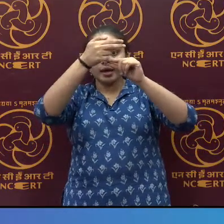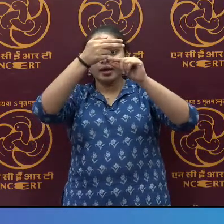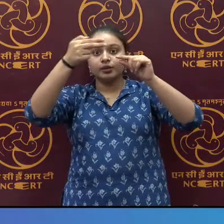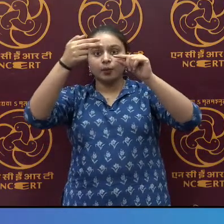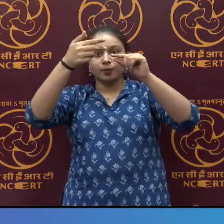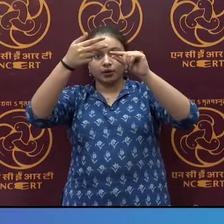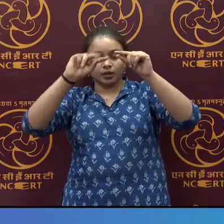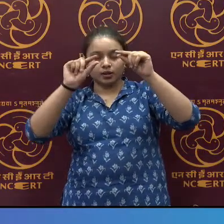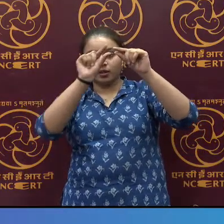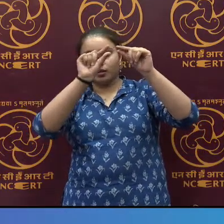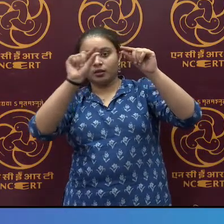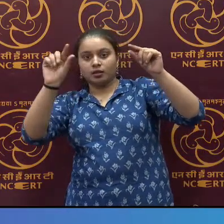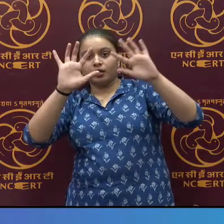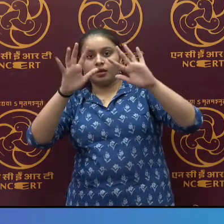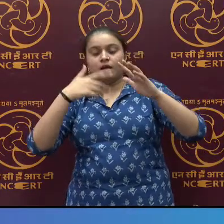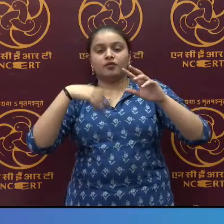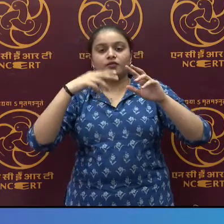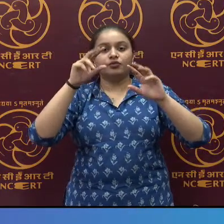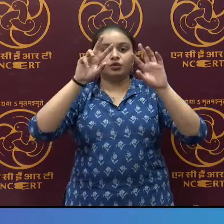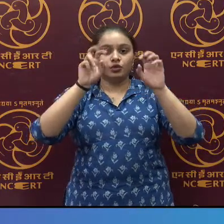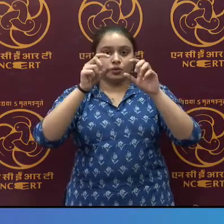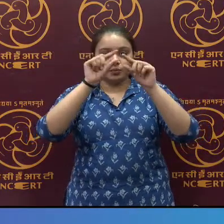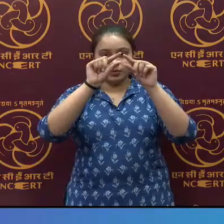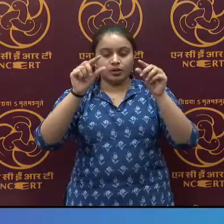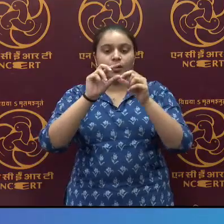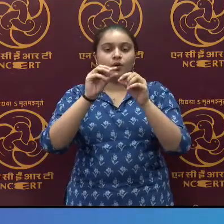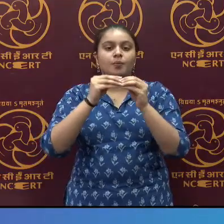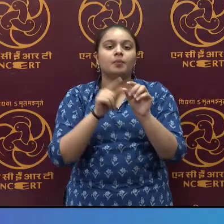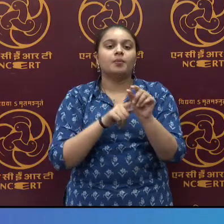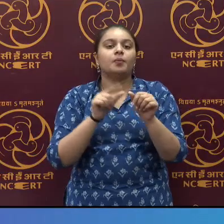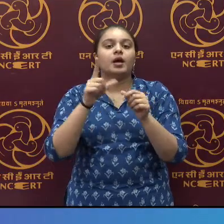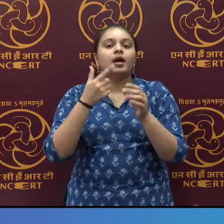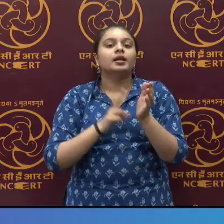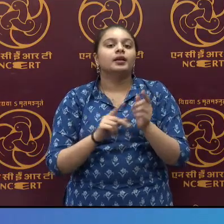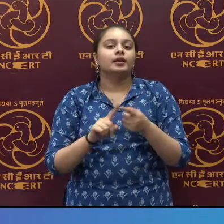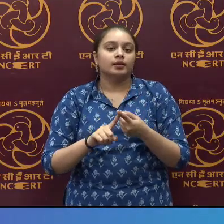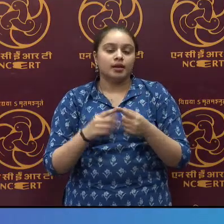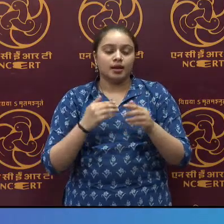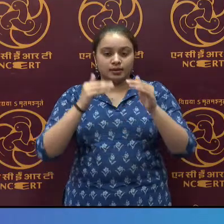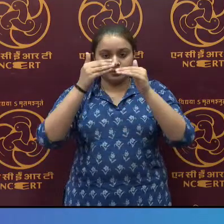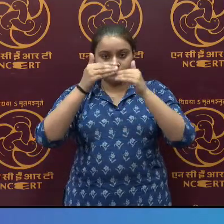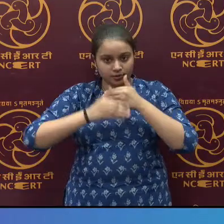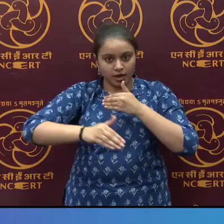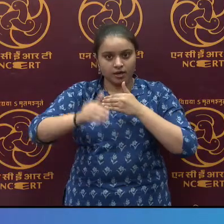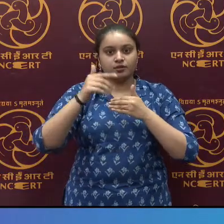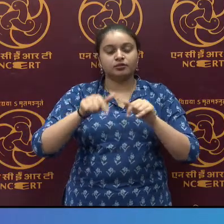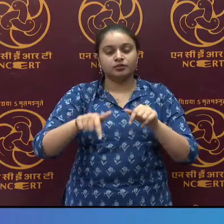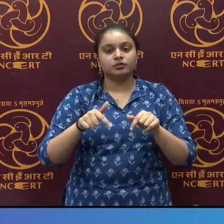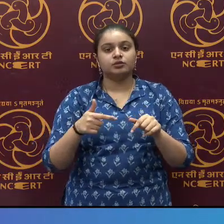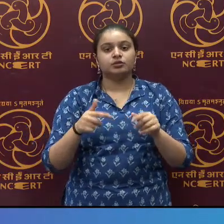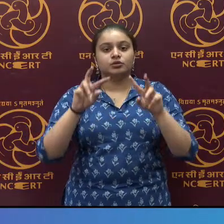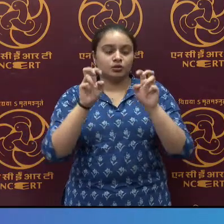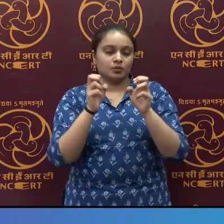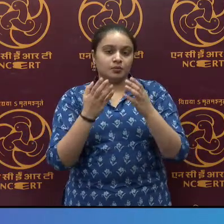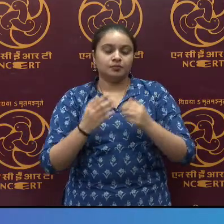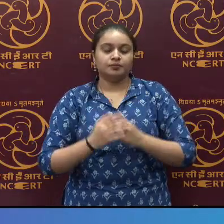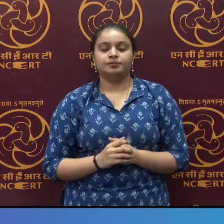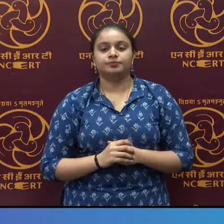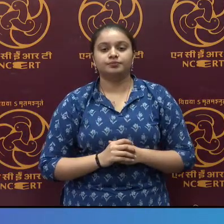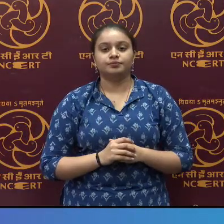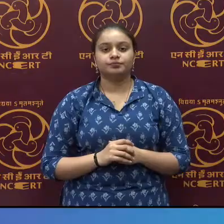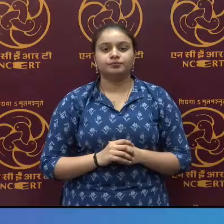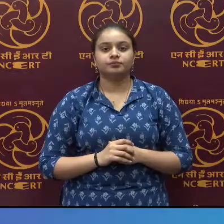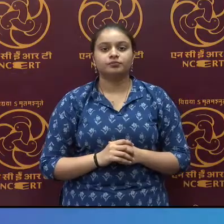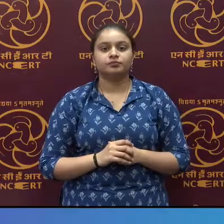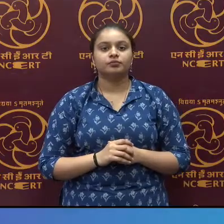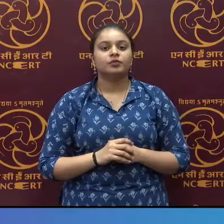the heading, because that's like title and then byline, something that continues with the title, that is why it's called a byline. Okay, and